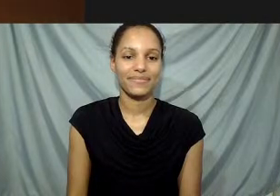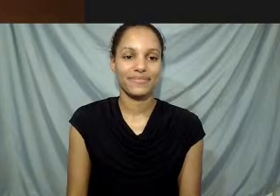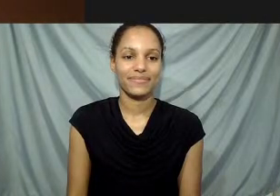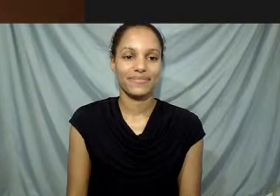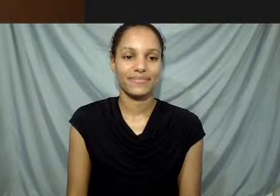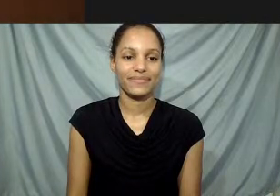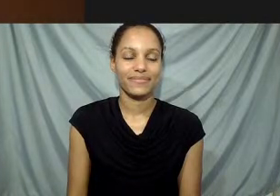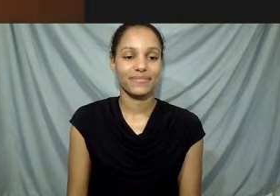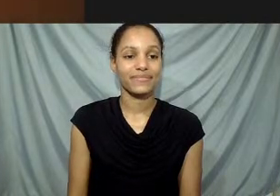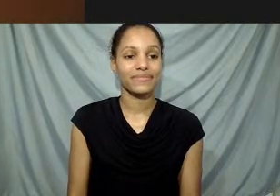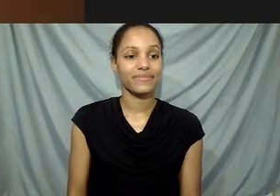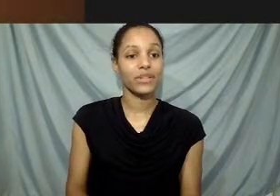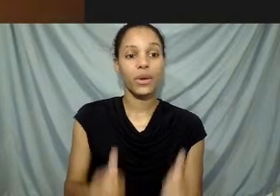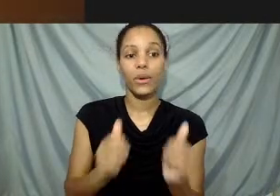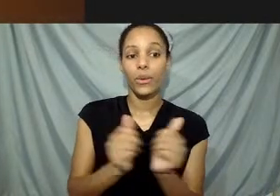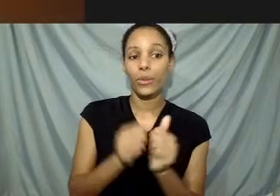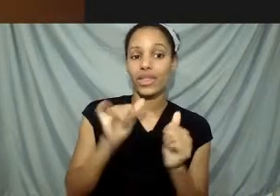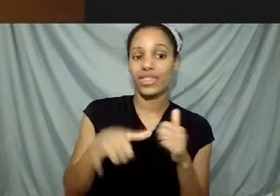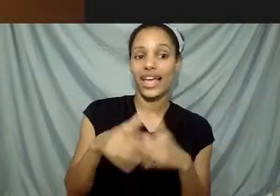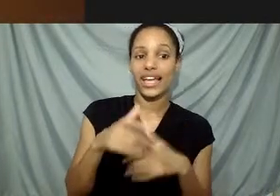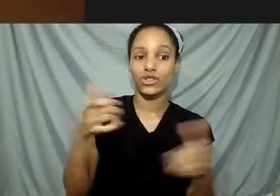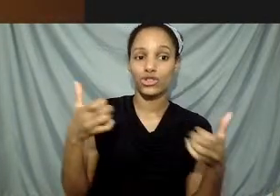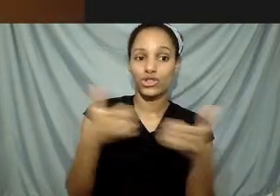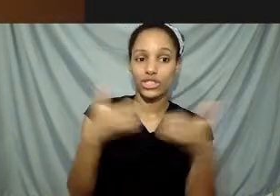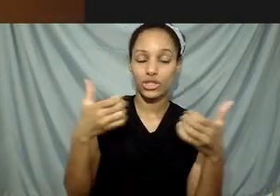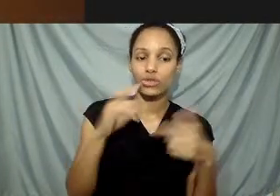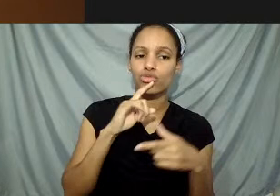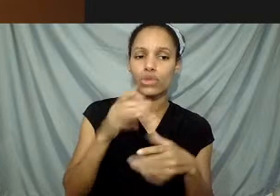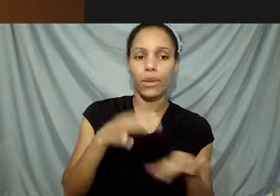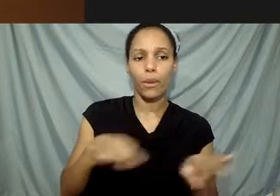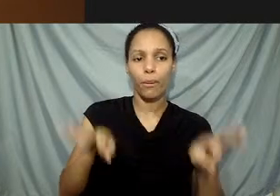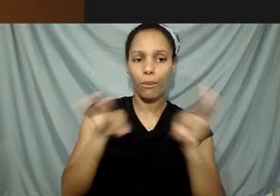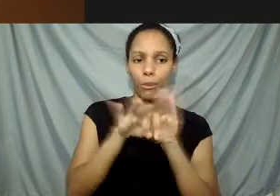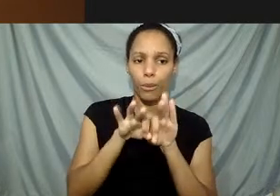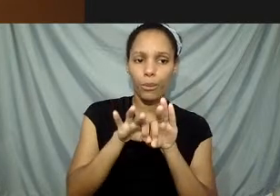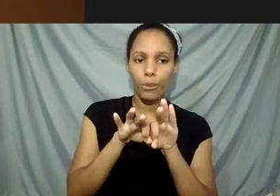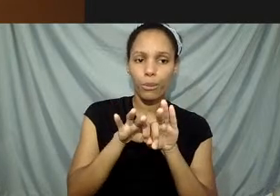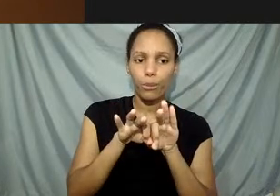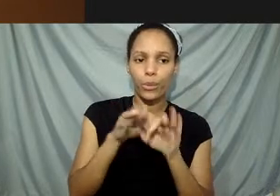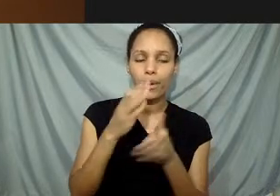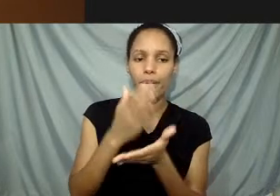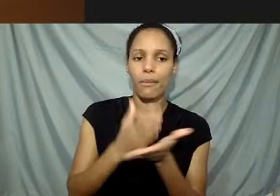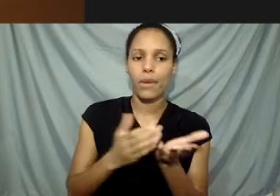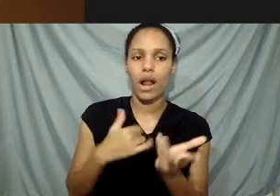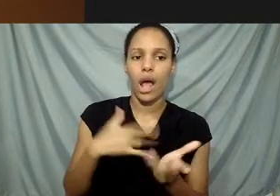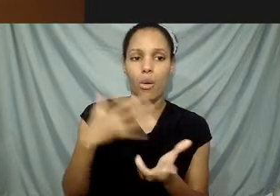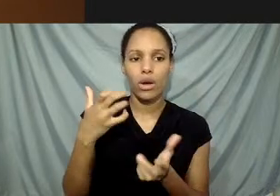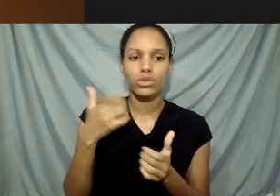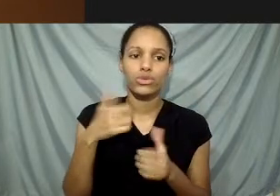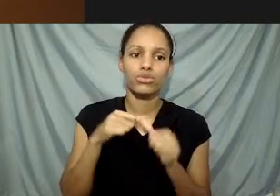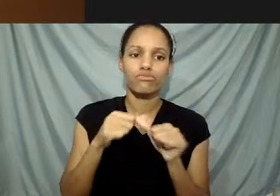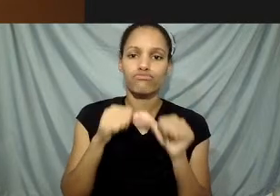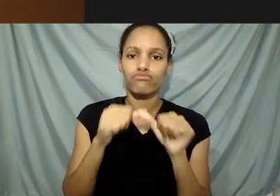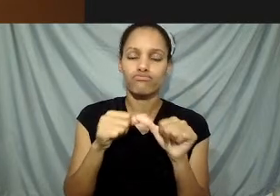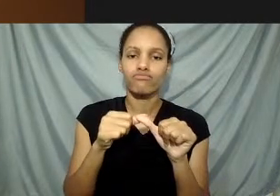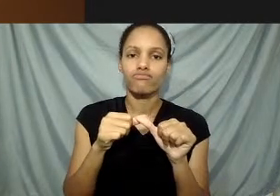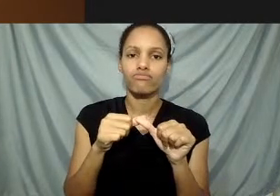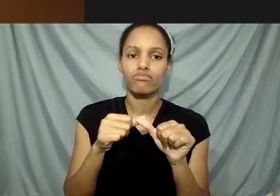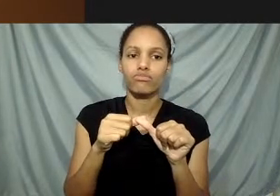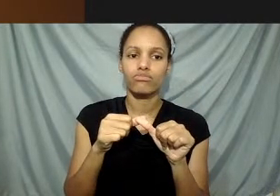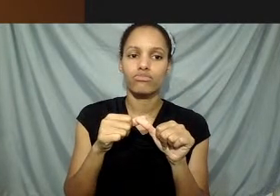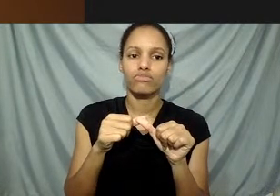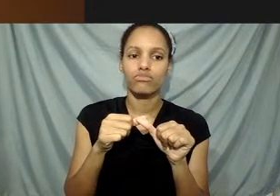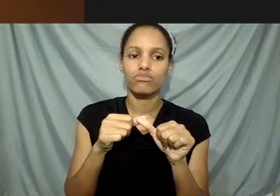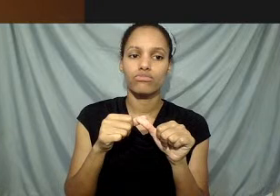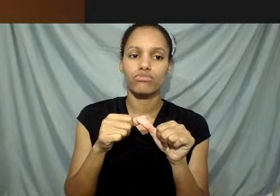And with that cheers, this is an important part that I want us to continue kind of holding almost